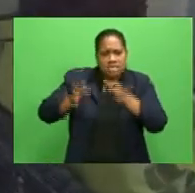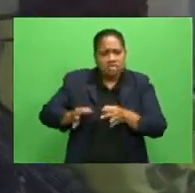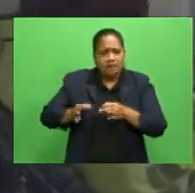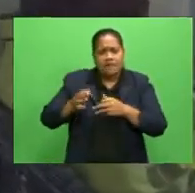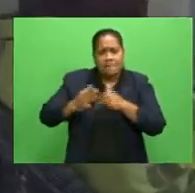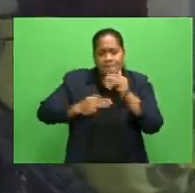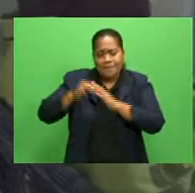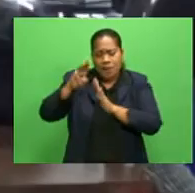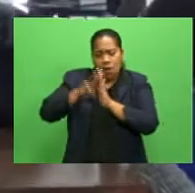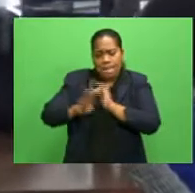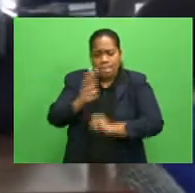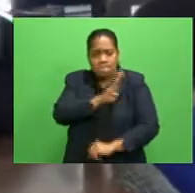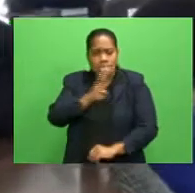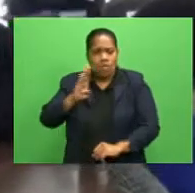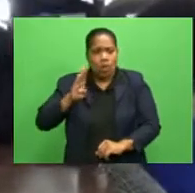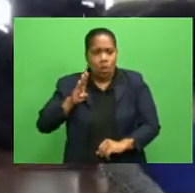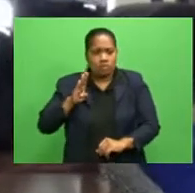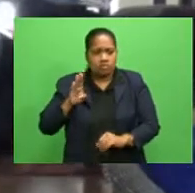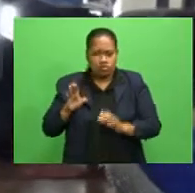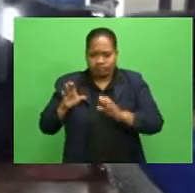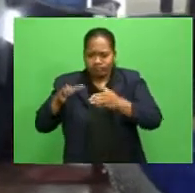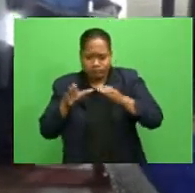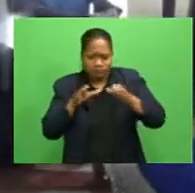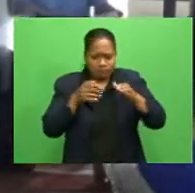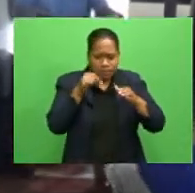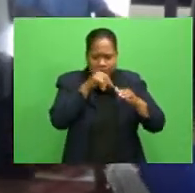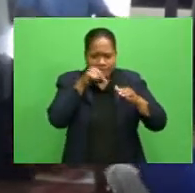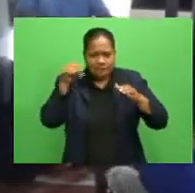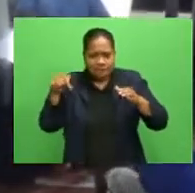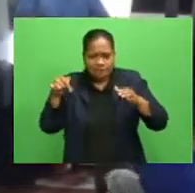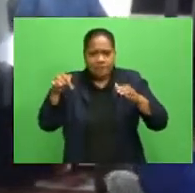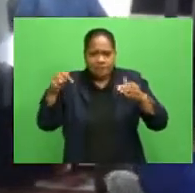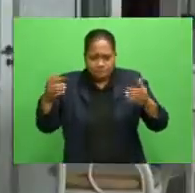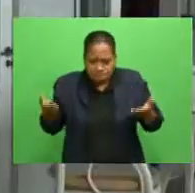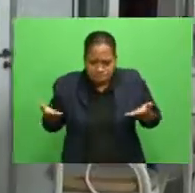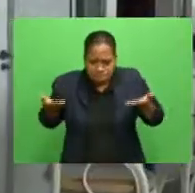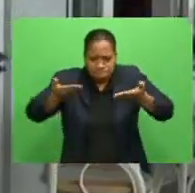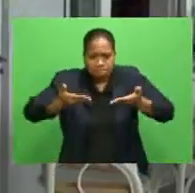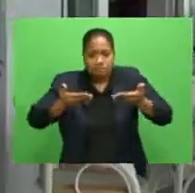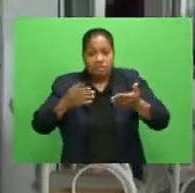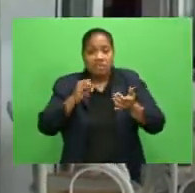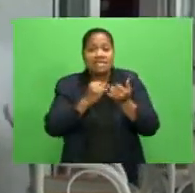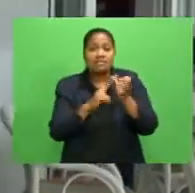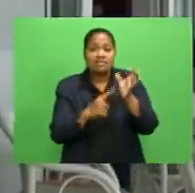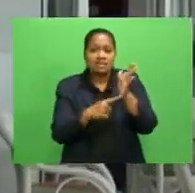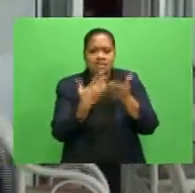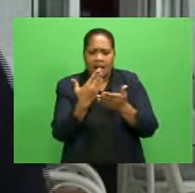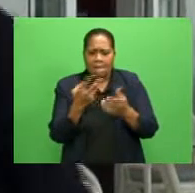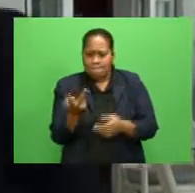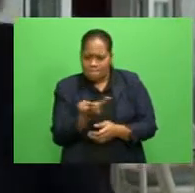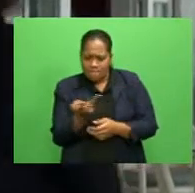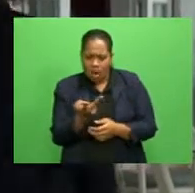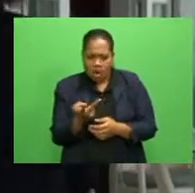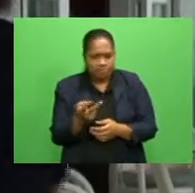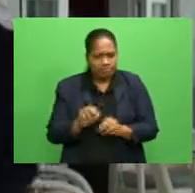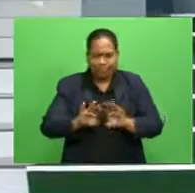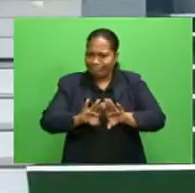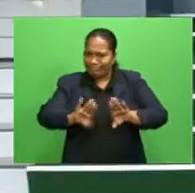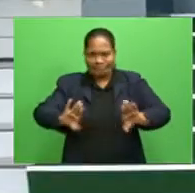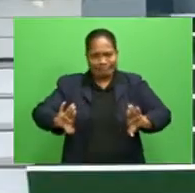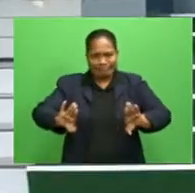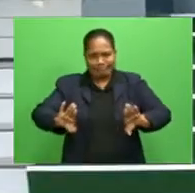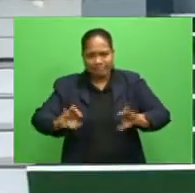board. Tensions between the 2 factions came to a head on Saturday as both sides refused to budge on their